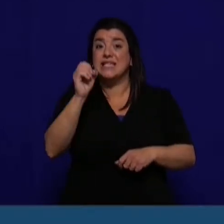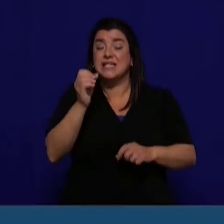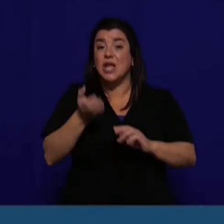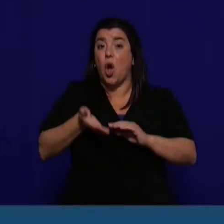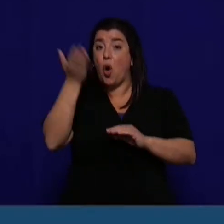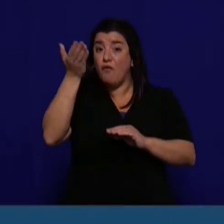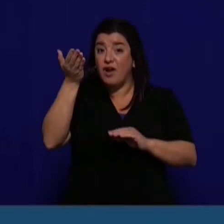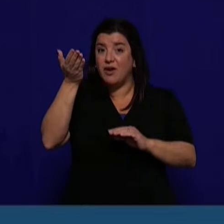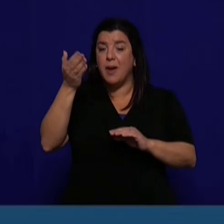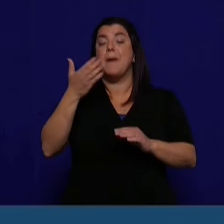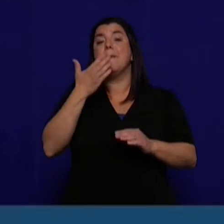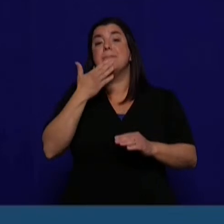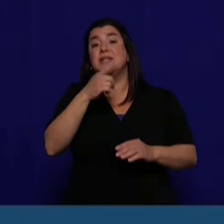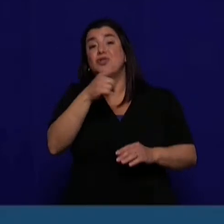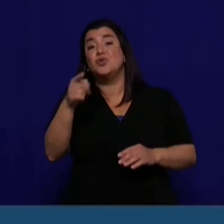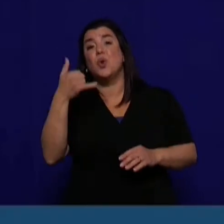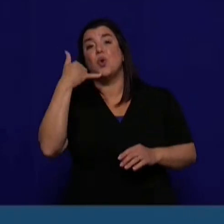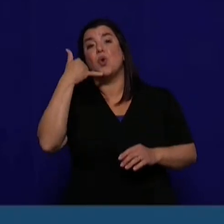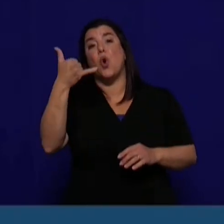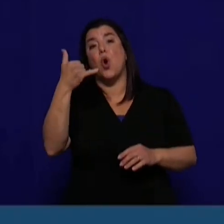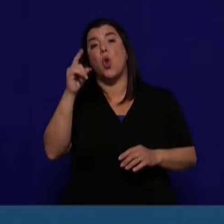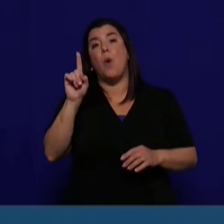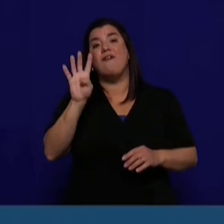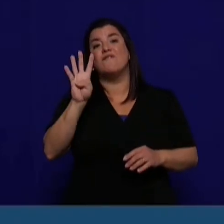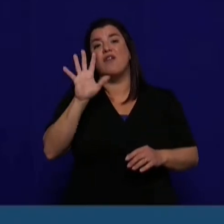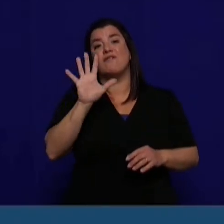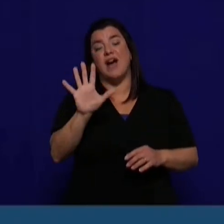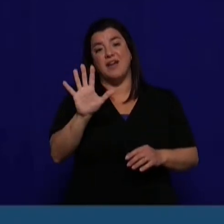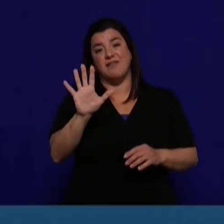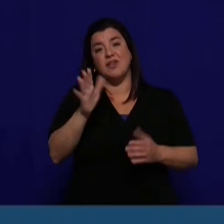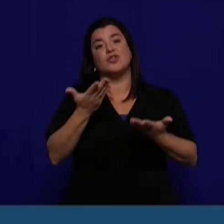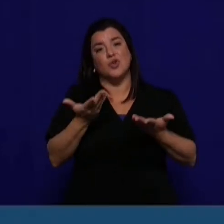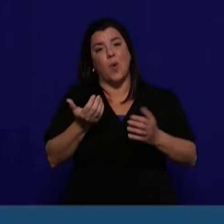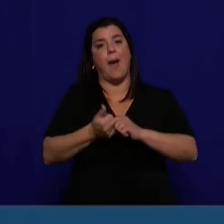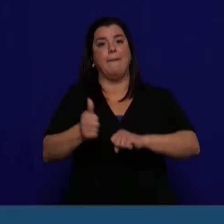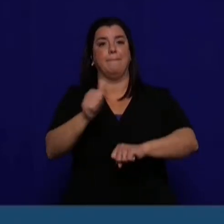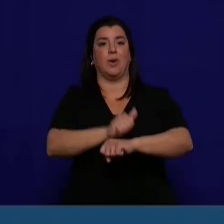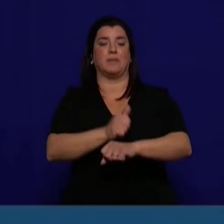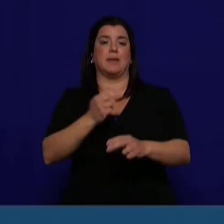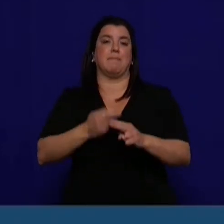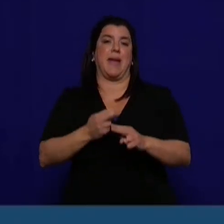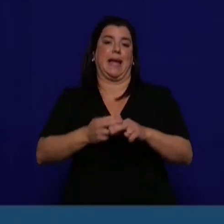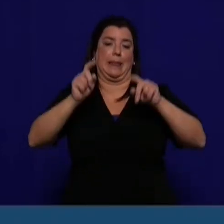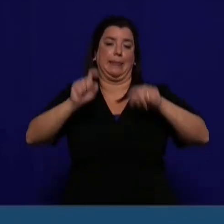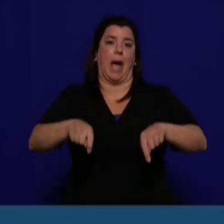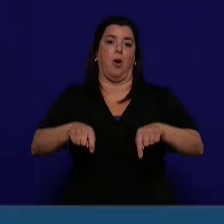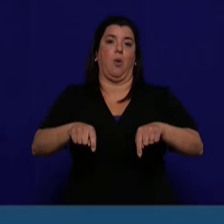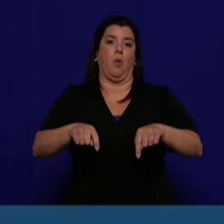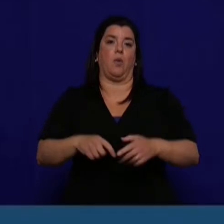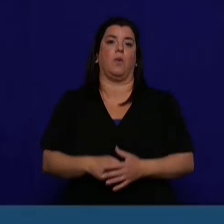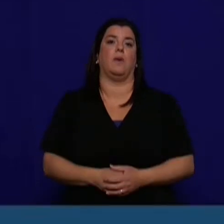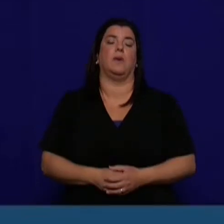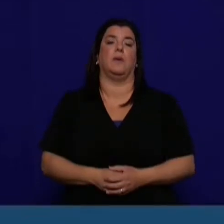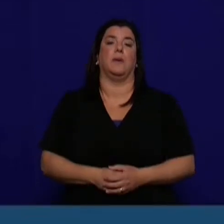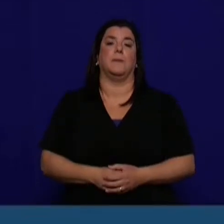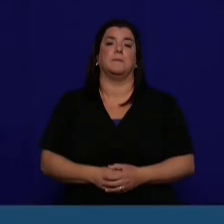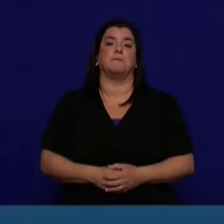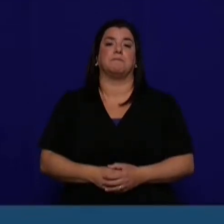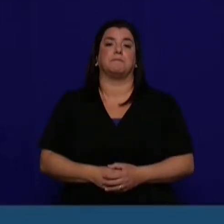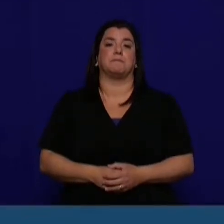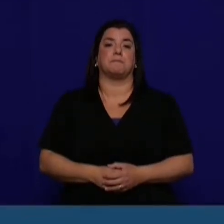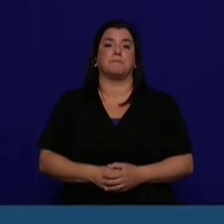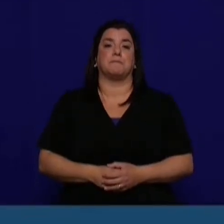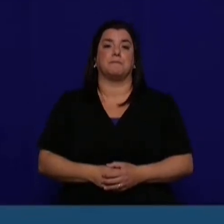145 so that we will be able to schedule you an appointment as well. With respect to the situation on